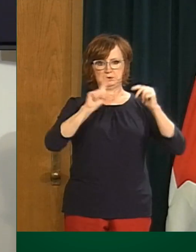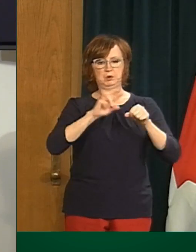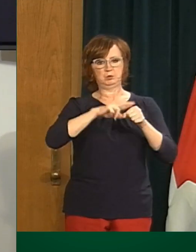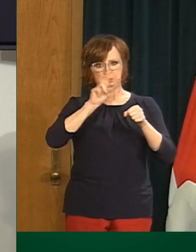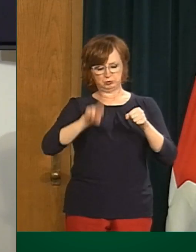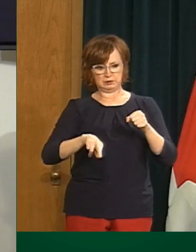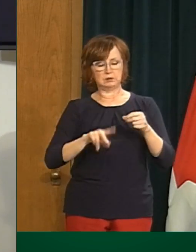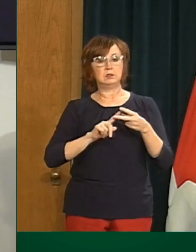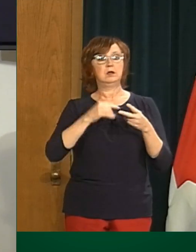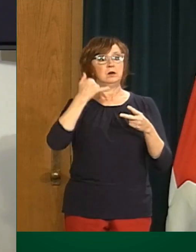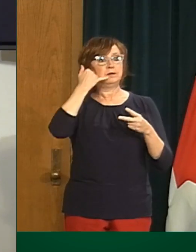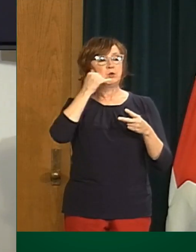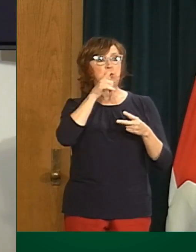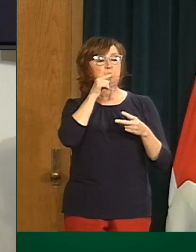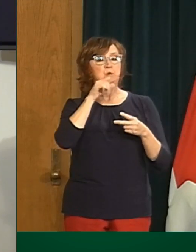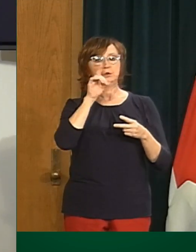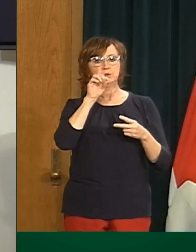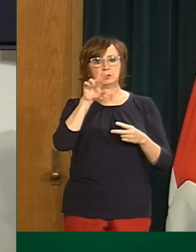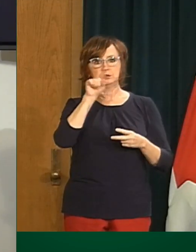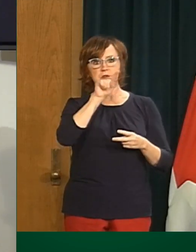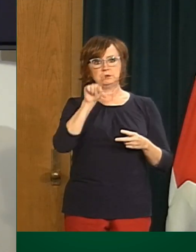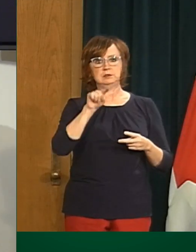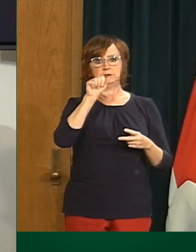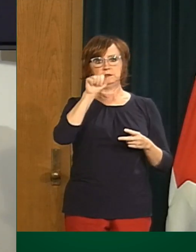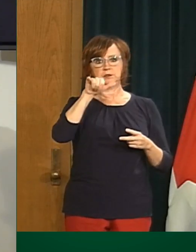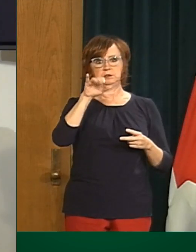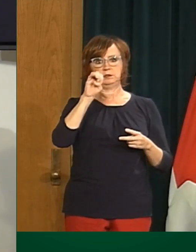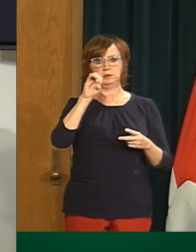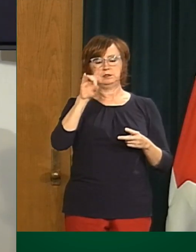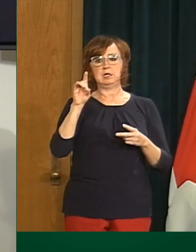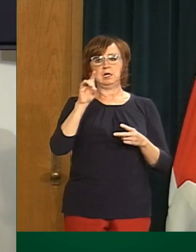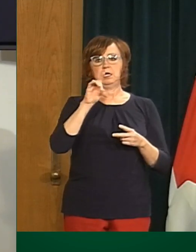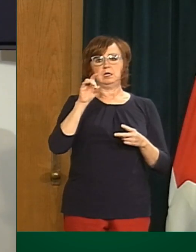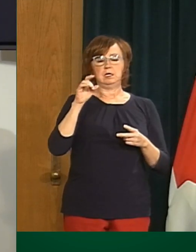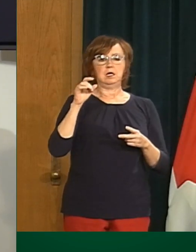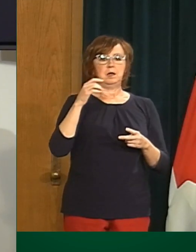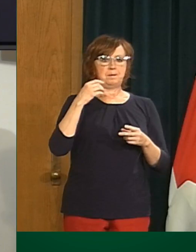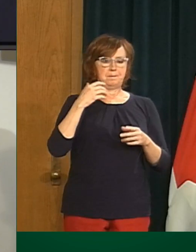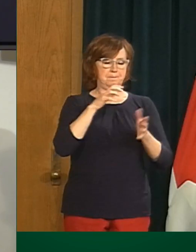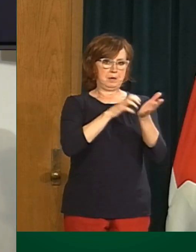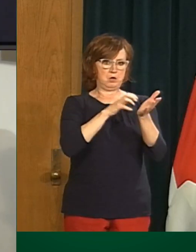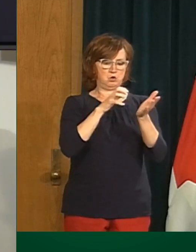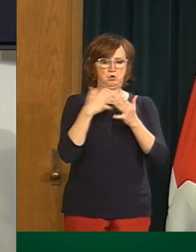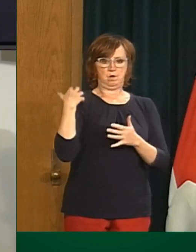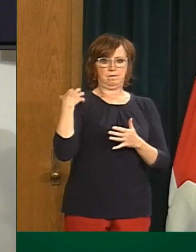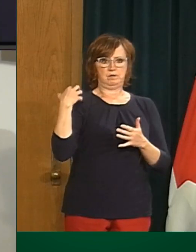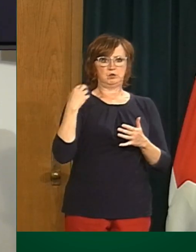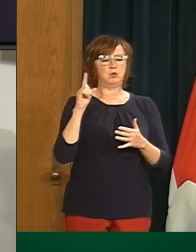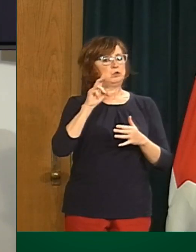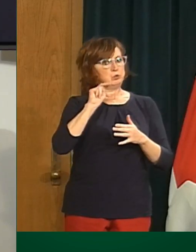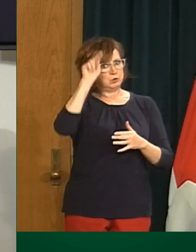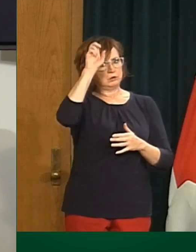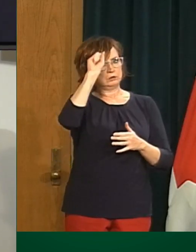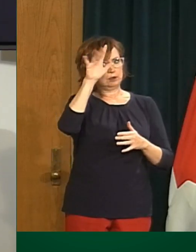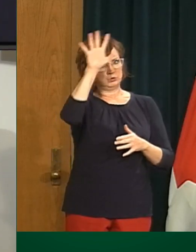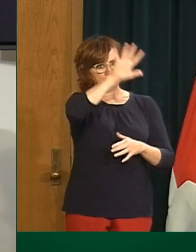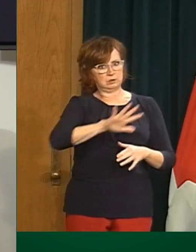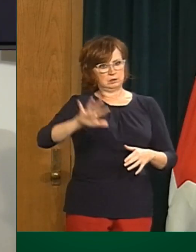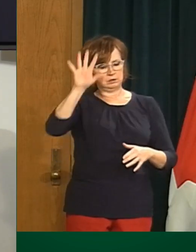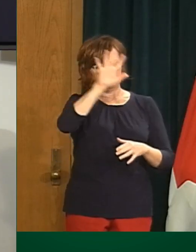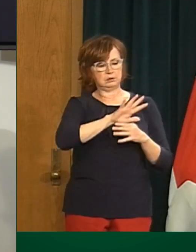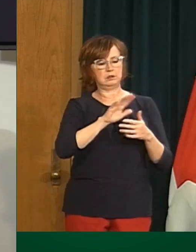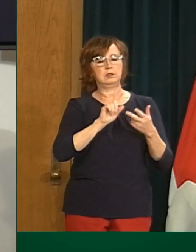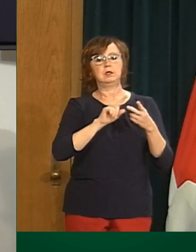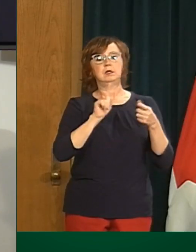line is Dr. Rim Zayed, Medical Health Officer for Northern Saskatchewan. Premier Moe will have an opening